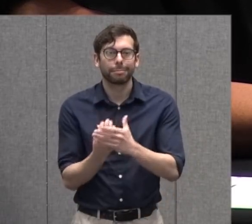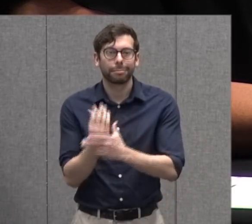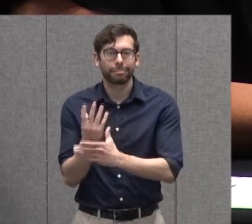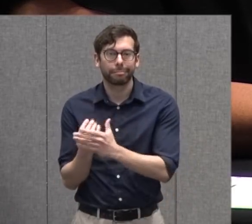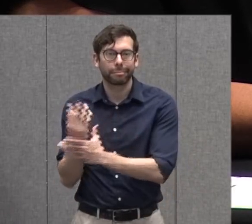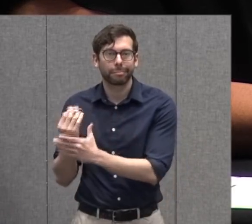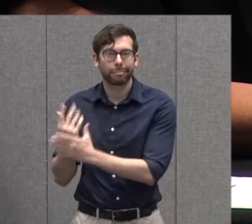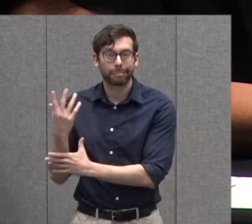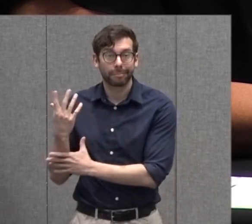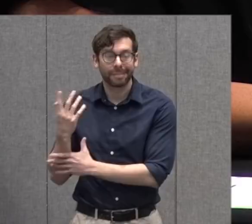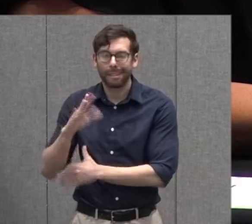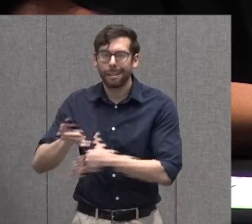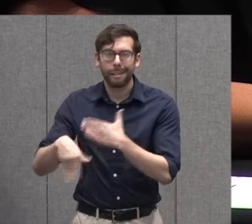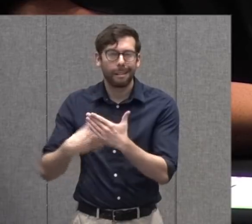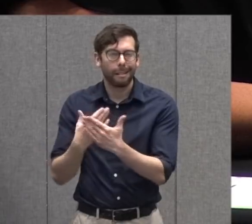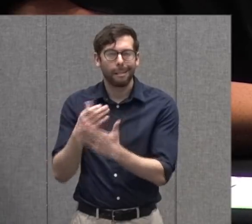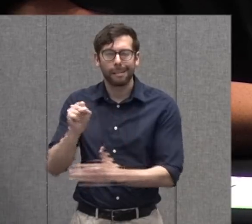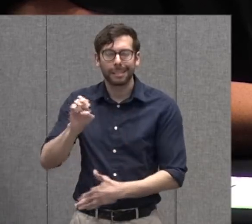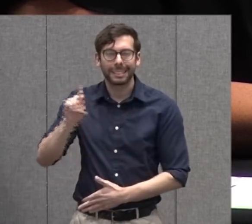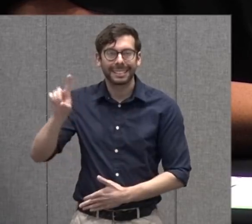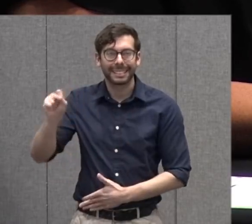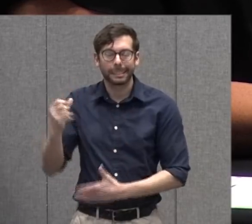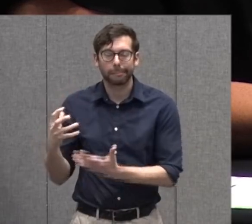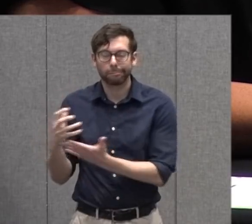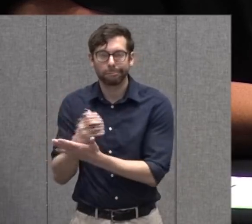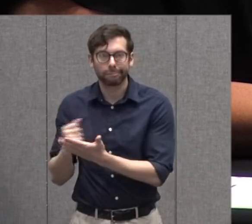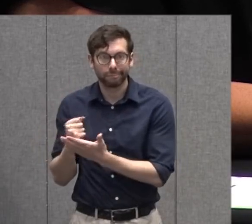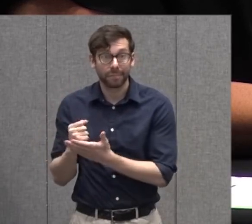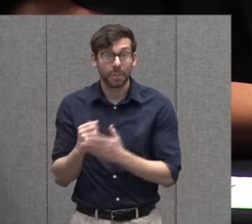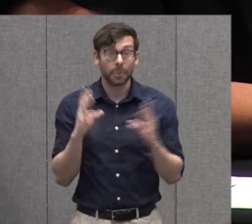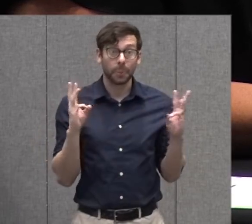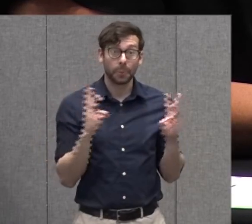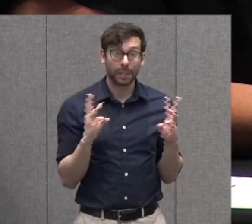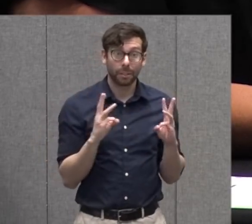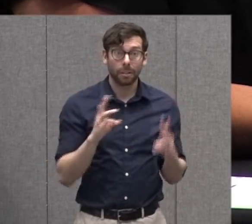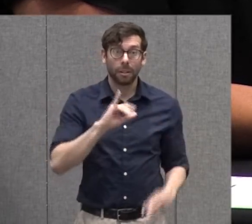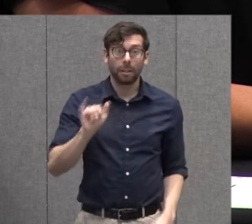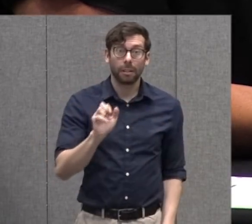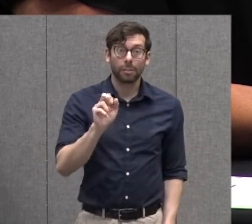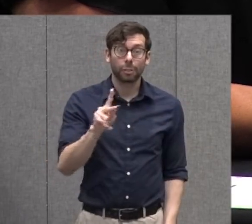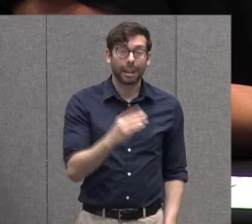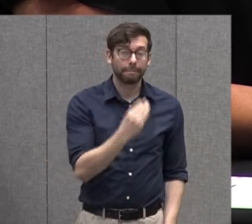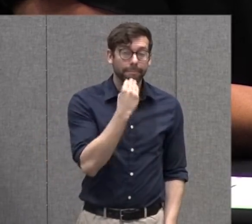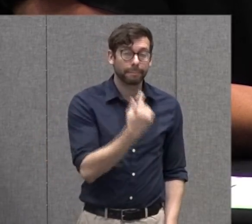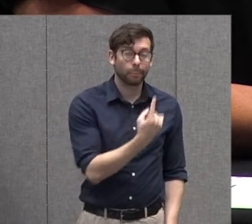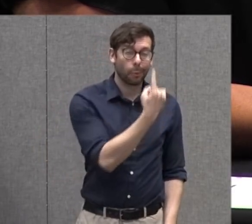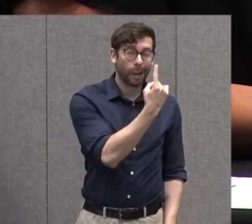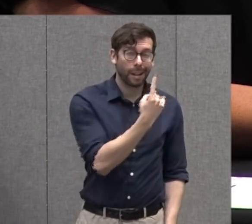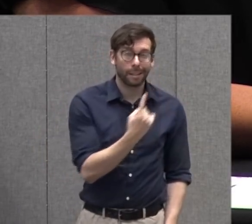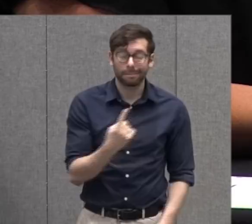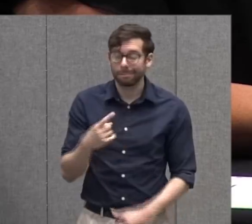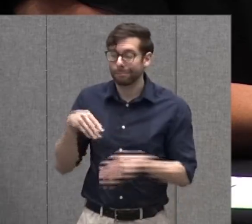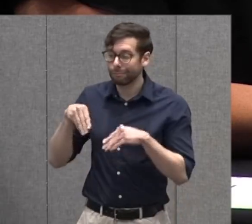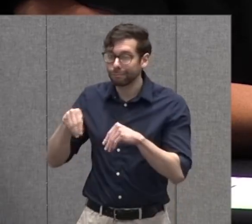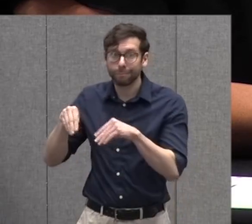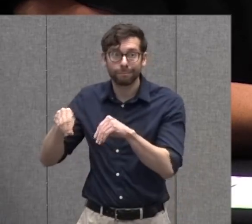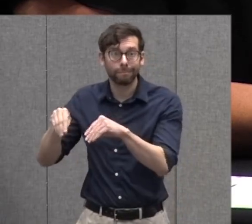made. That winter, Jack ate 1 and buried the rest. How many did he